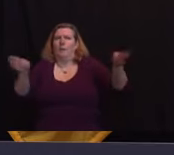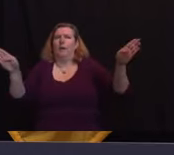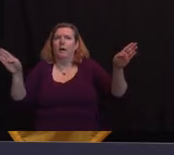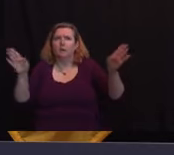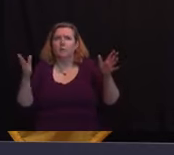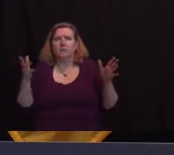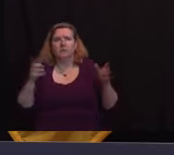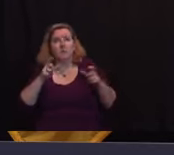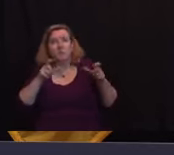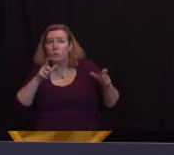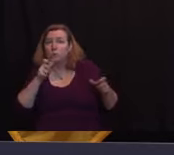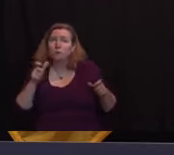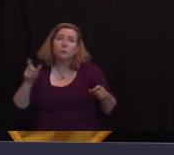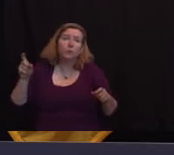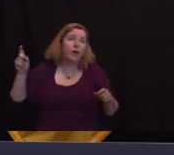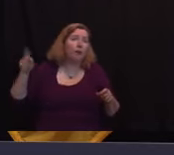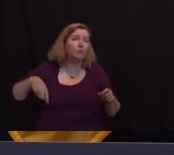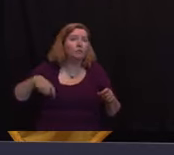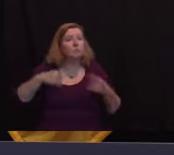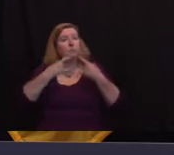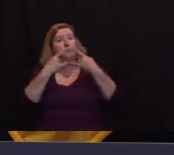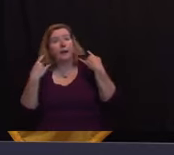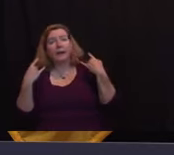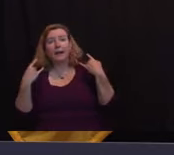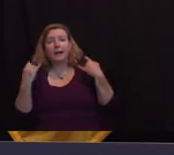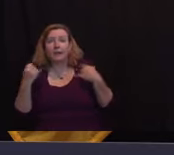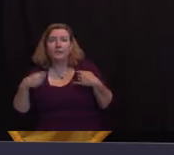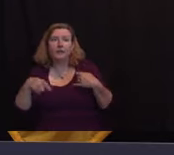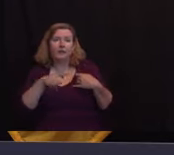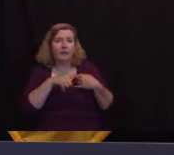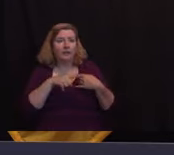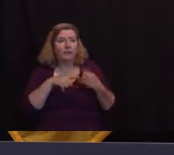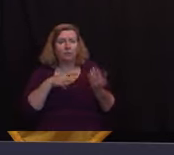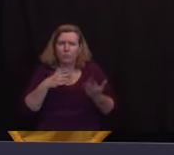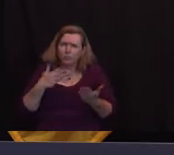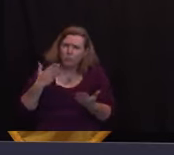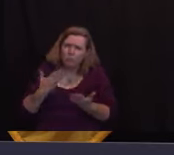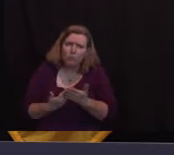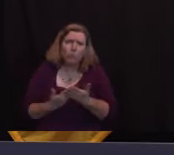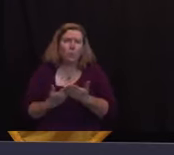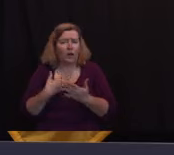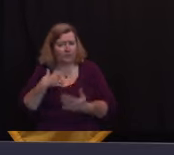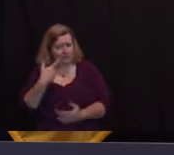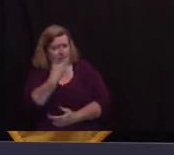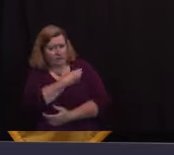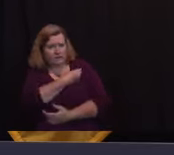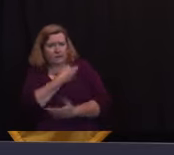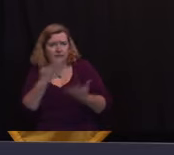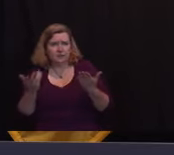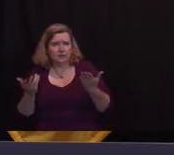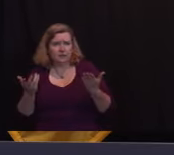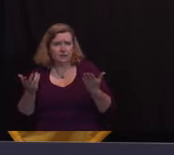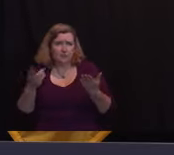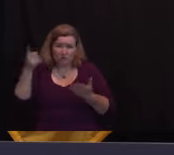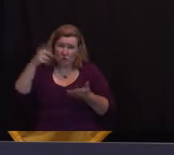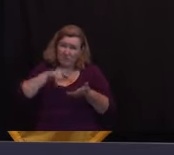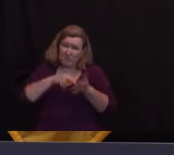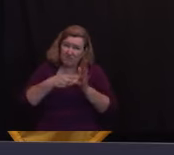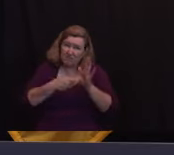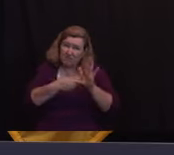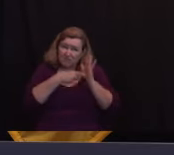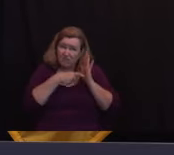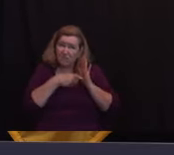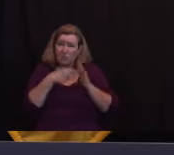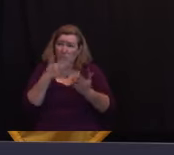that you were vaccinated. Are you now leaning more towards a vaccine passport, and will you demand proof of vaccination before you relax